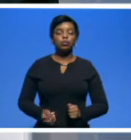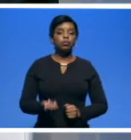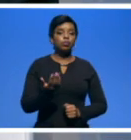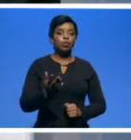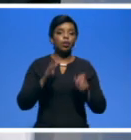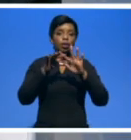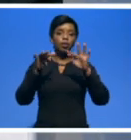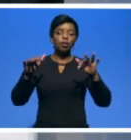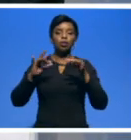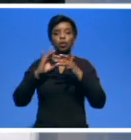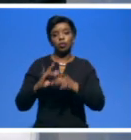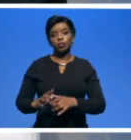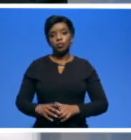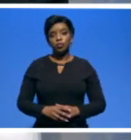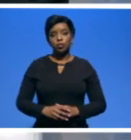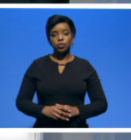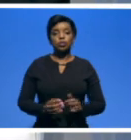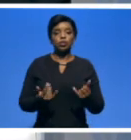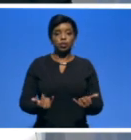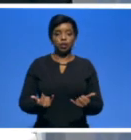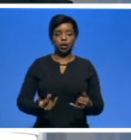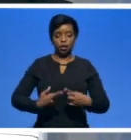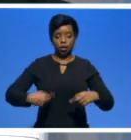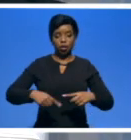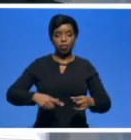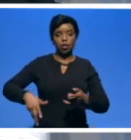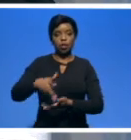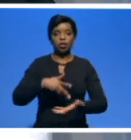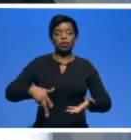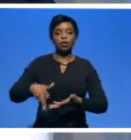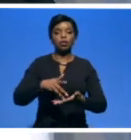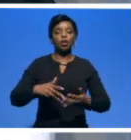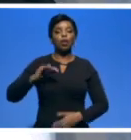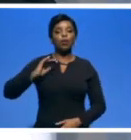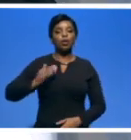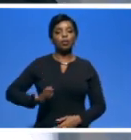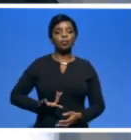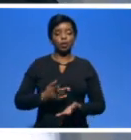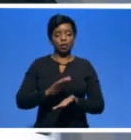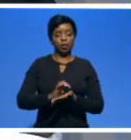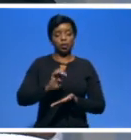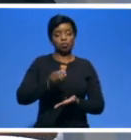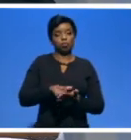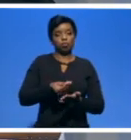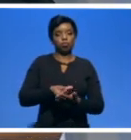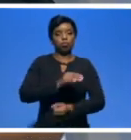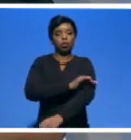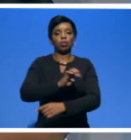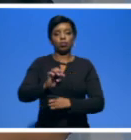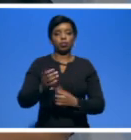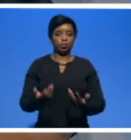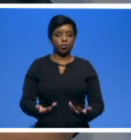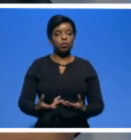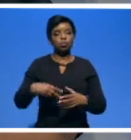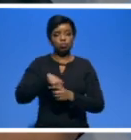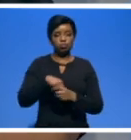Babogheli, today we are discussing women economic empowerment and financial exclusion. Remember that you can form part